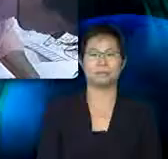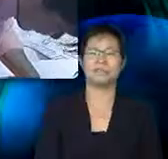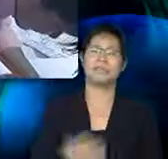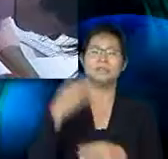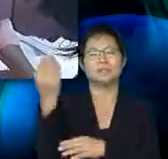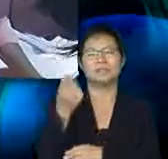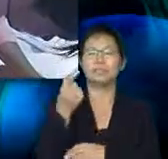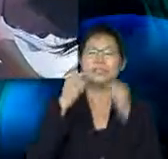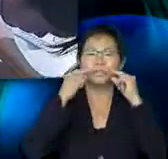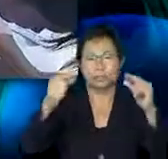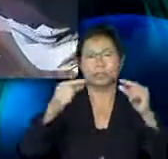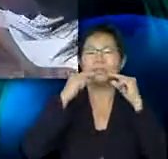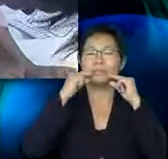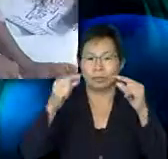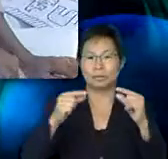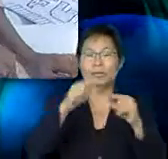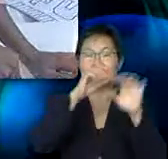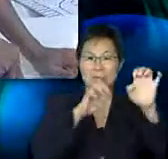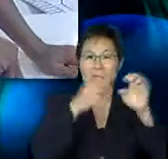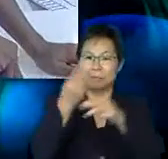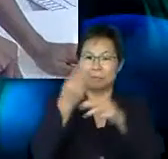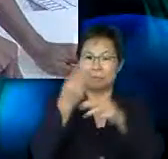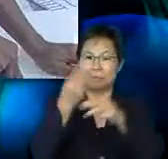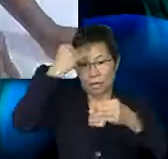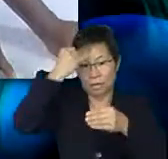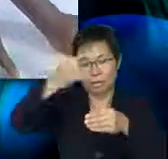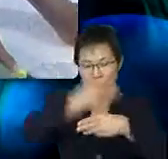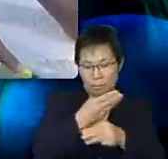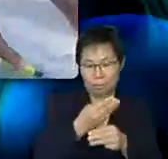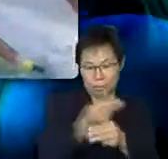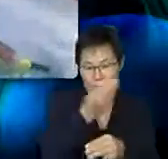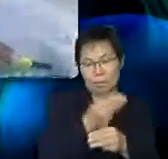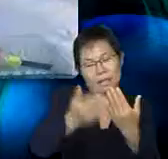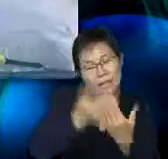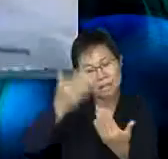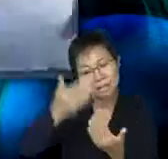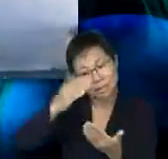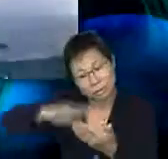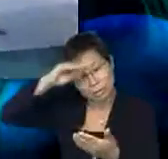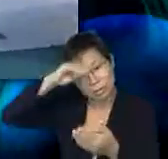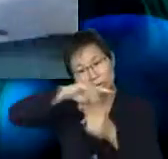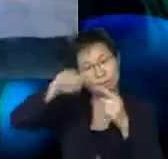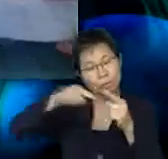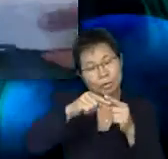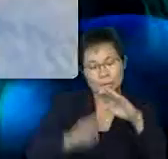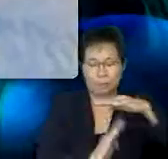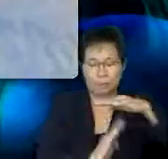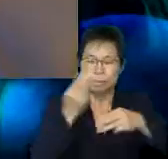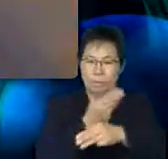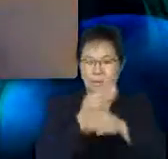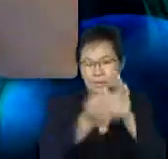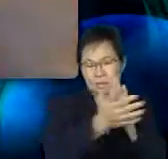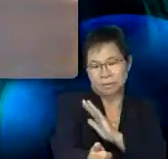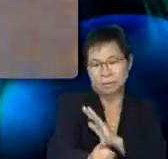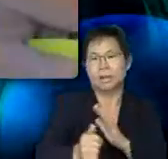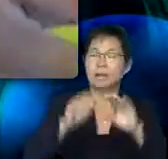Generally, EMaths gives an idea that mathematics is easy to learn when the basic mathematical skills